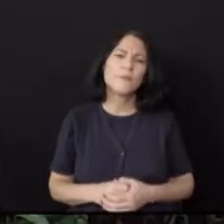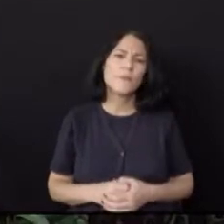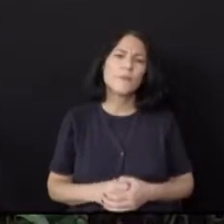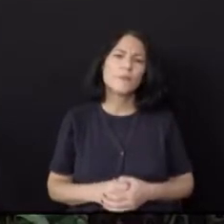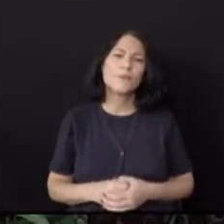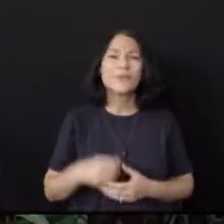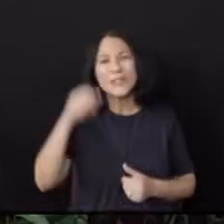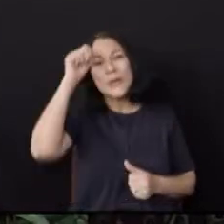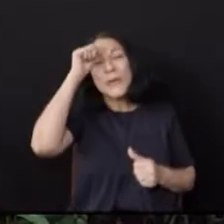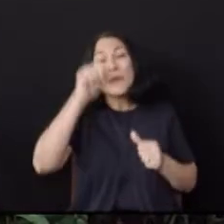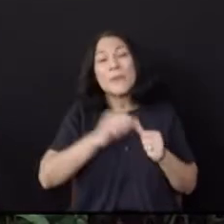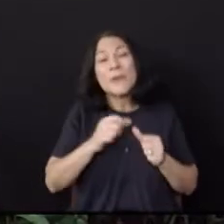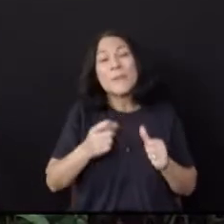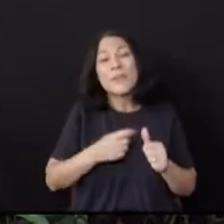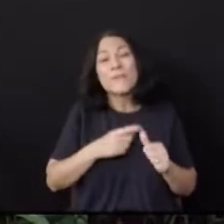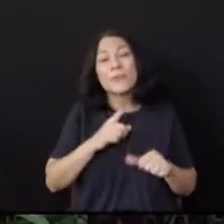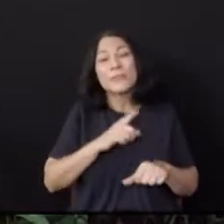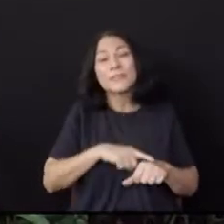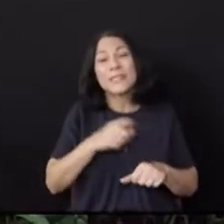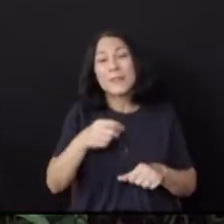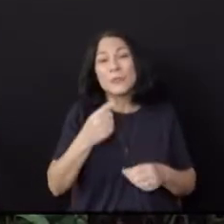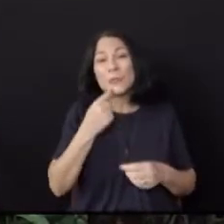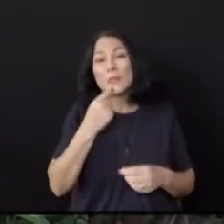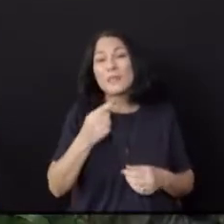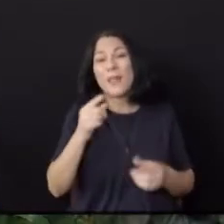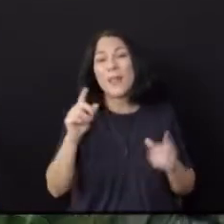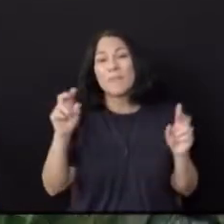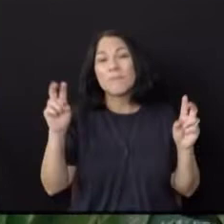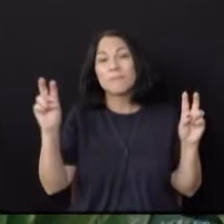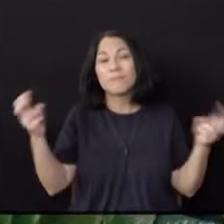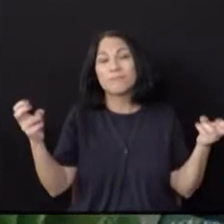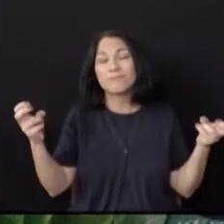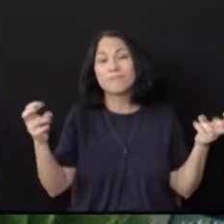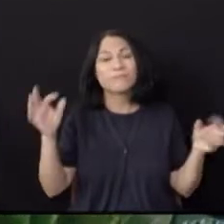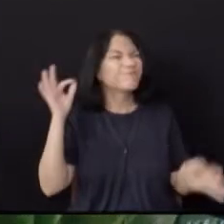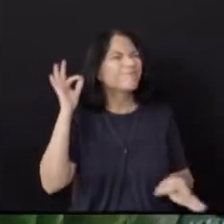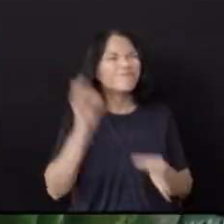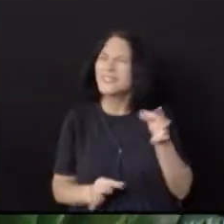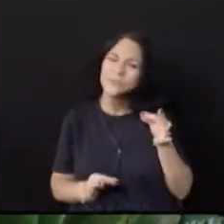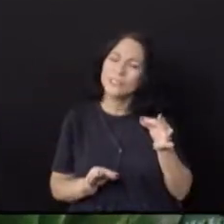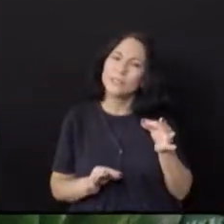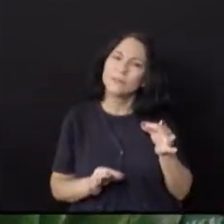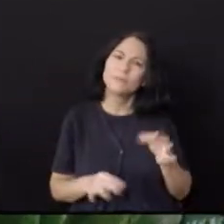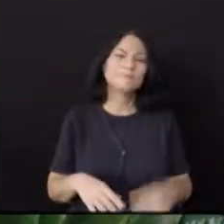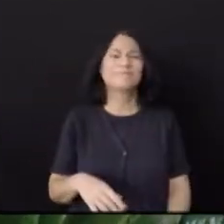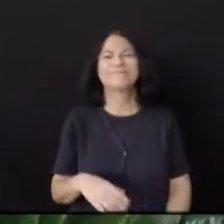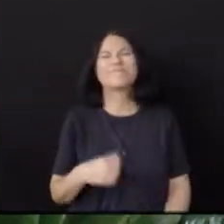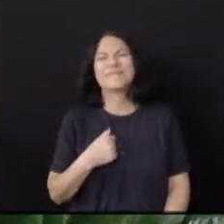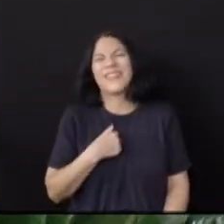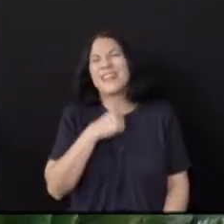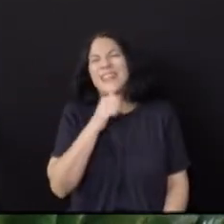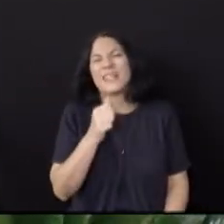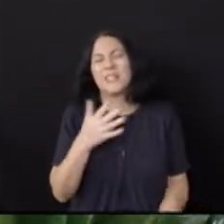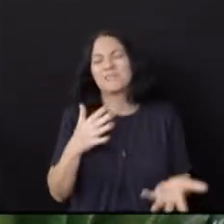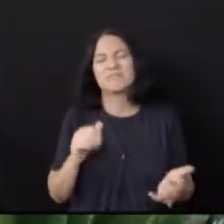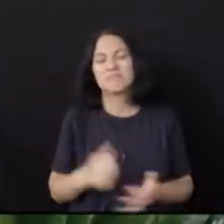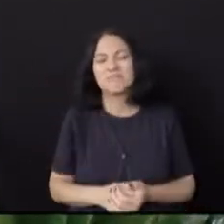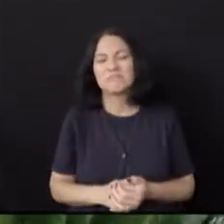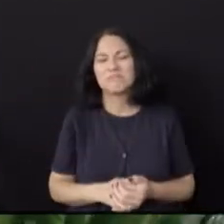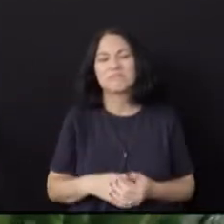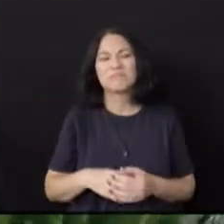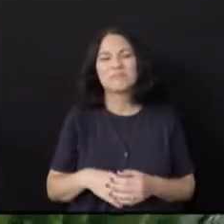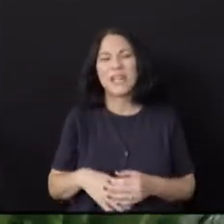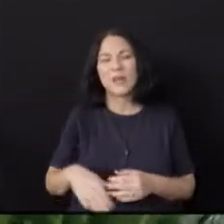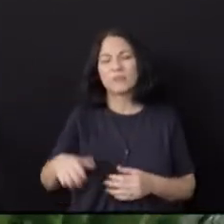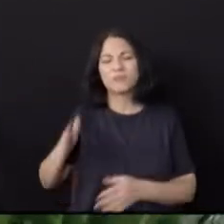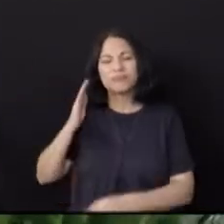Do you remember the very first time you uttered those three words? Yeah, me neither. I'm sure I was far too young